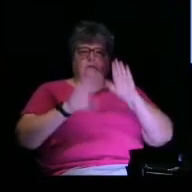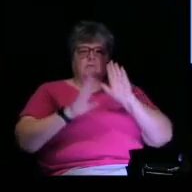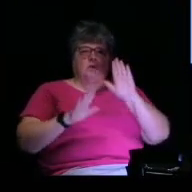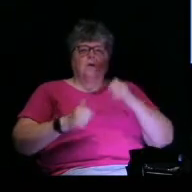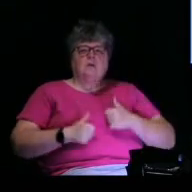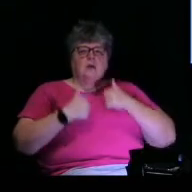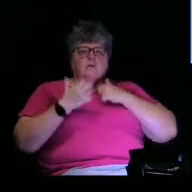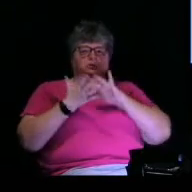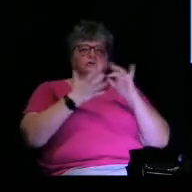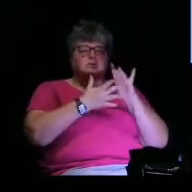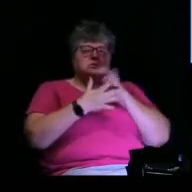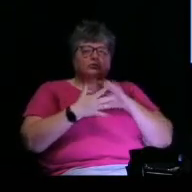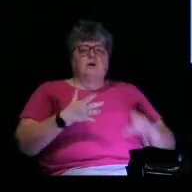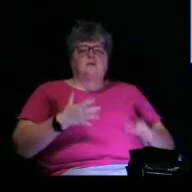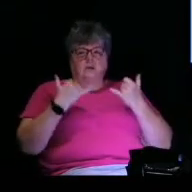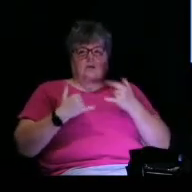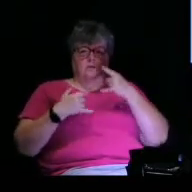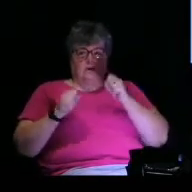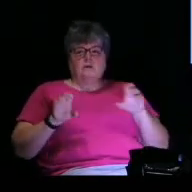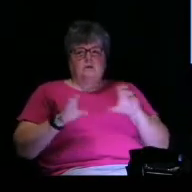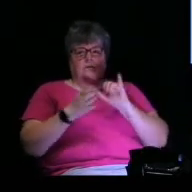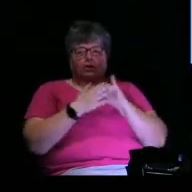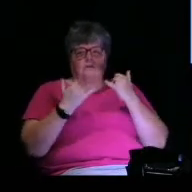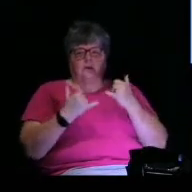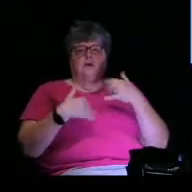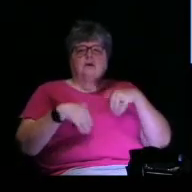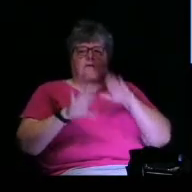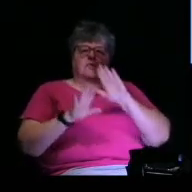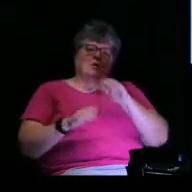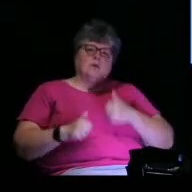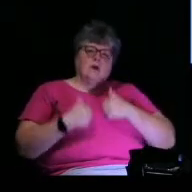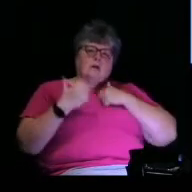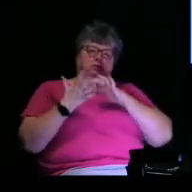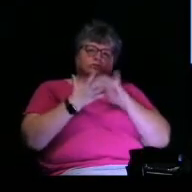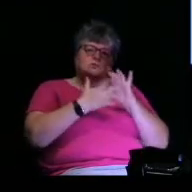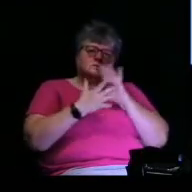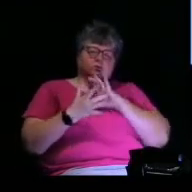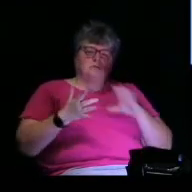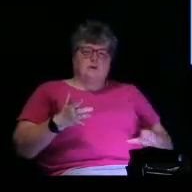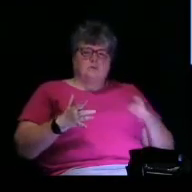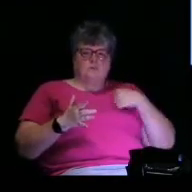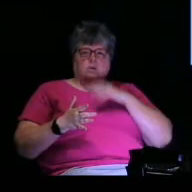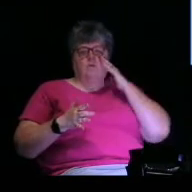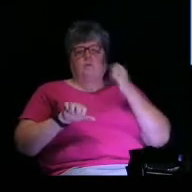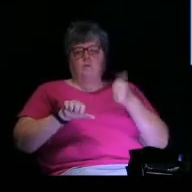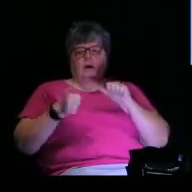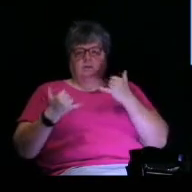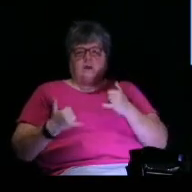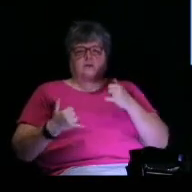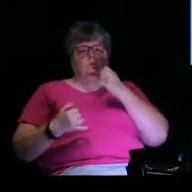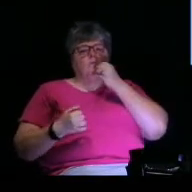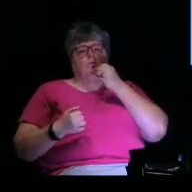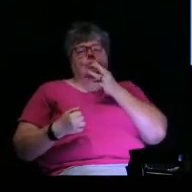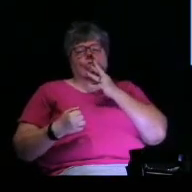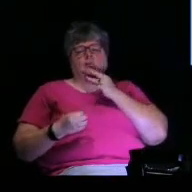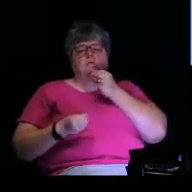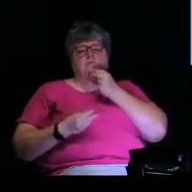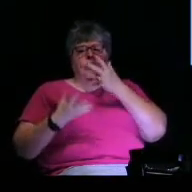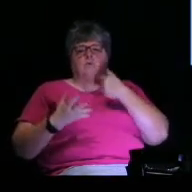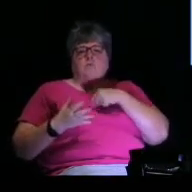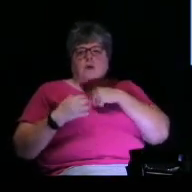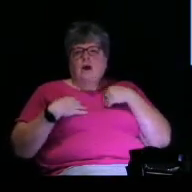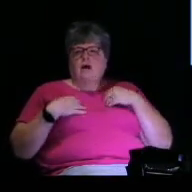okay? So I'm going to tell you, you can do that today. All right, you can give your life to Jesus Christ, and we can baptize you today. The water's warm, ready to go. We got towels, we got bathing